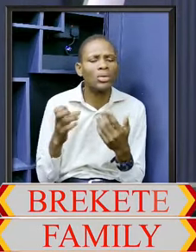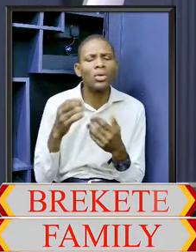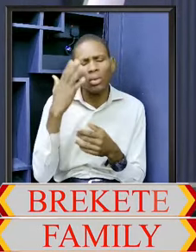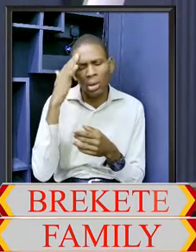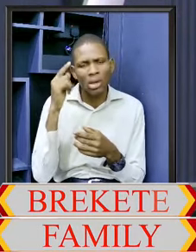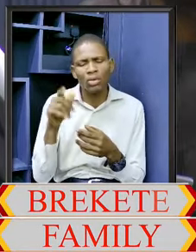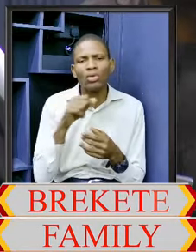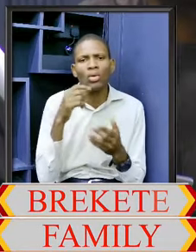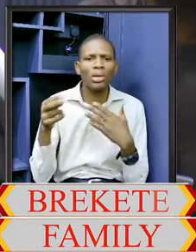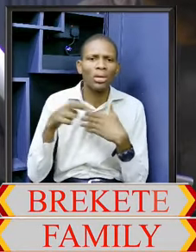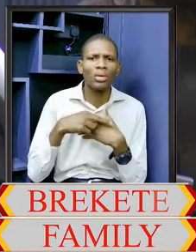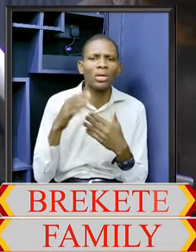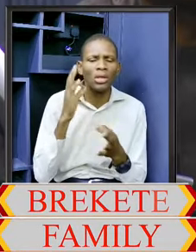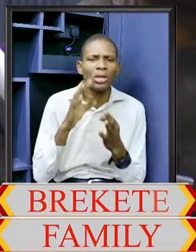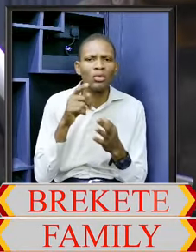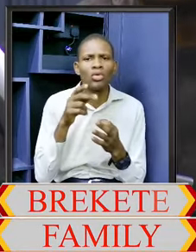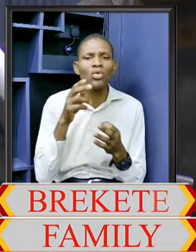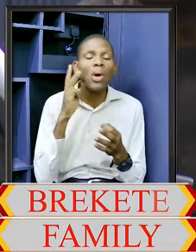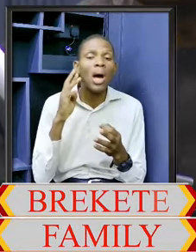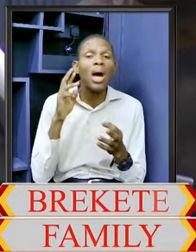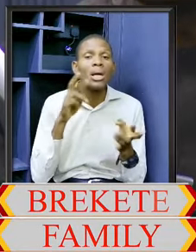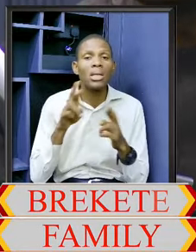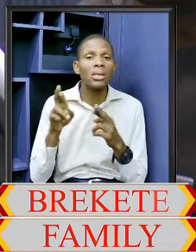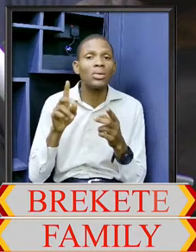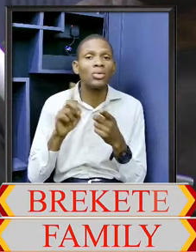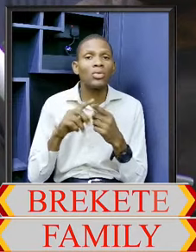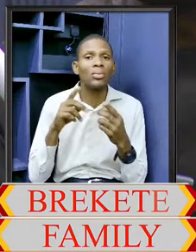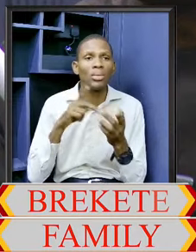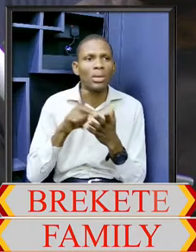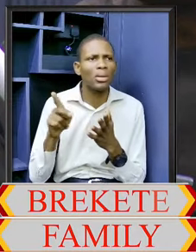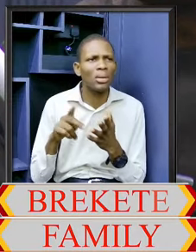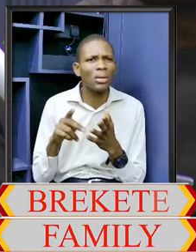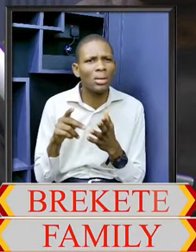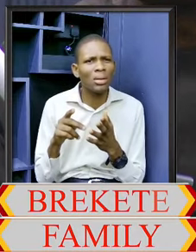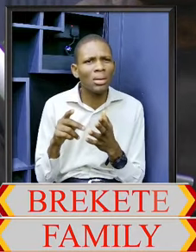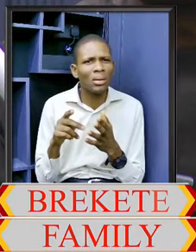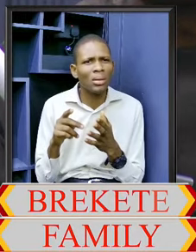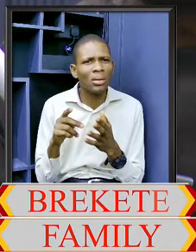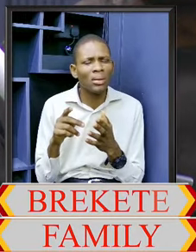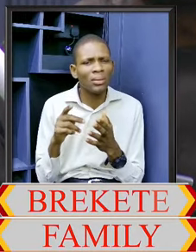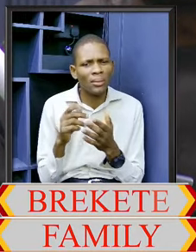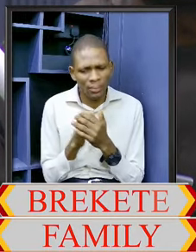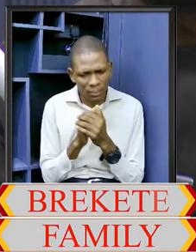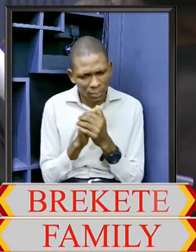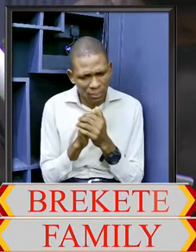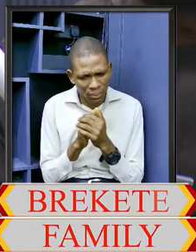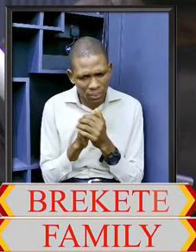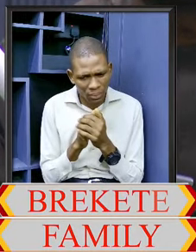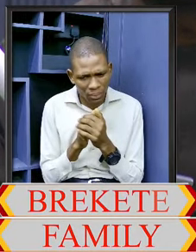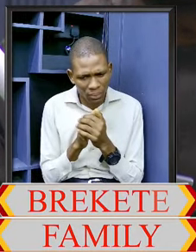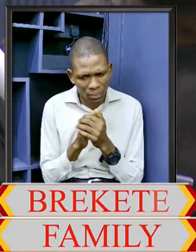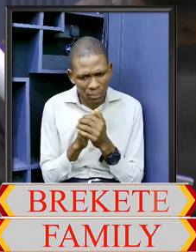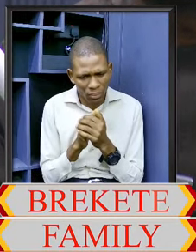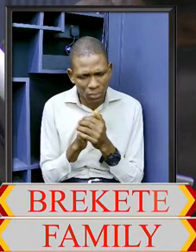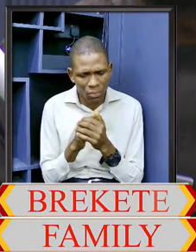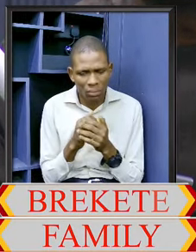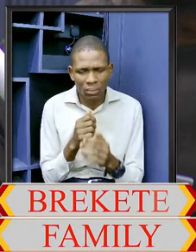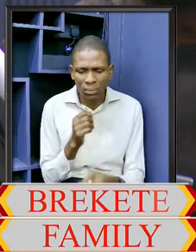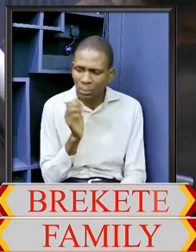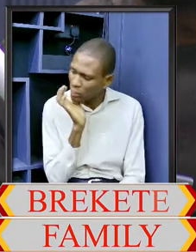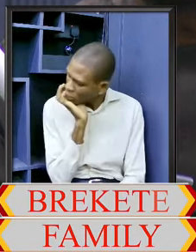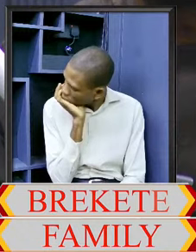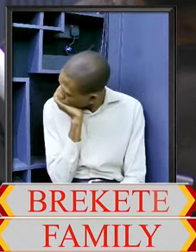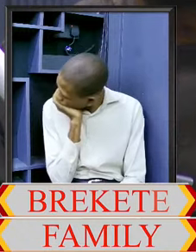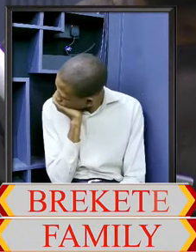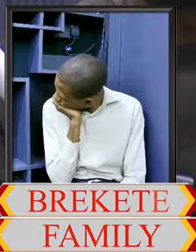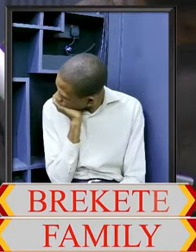why you no return them if you're ready to return the money? I think I even called them last month, that this